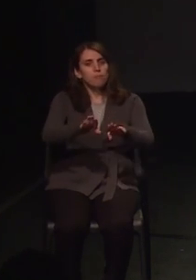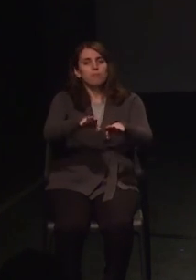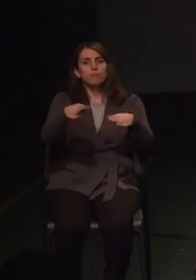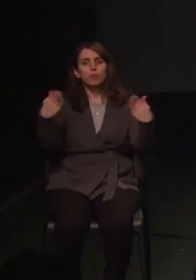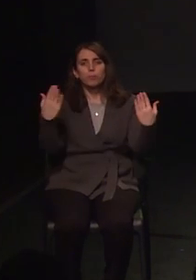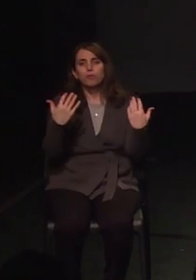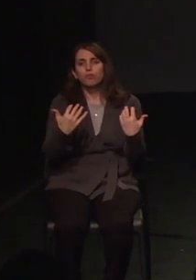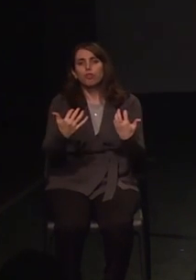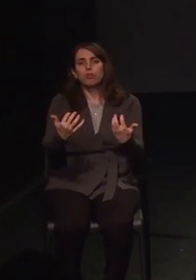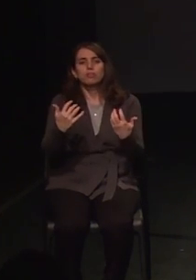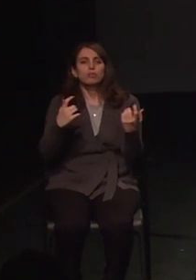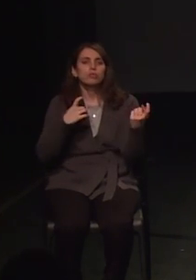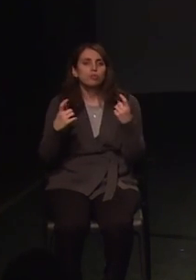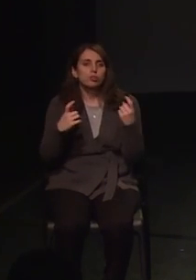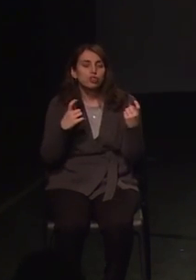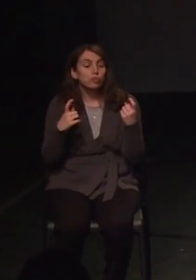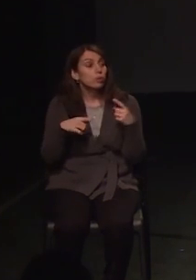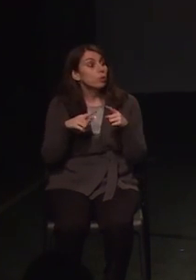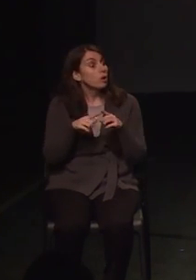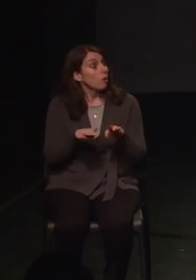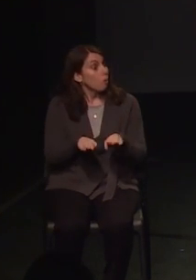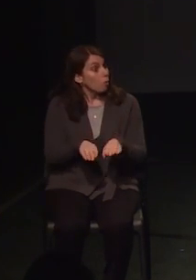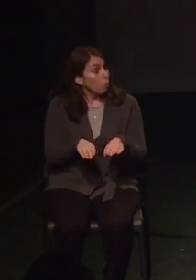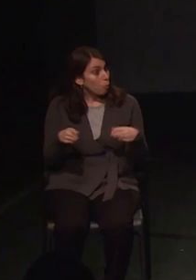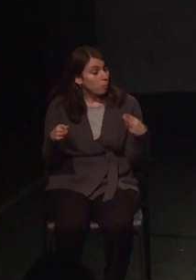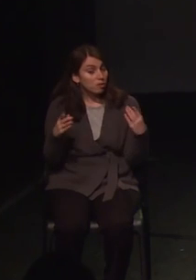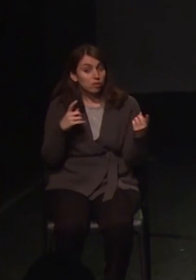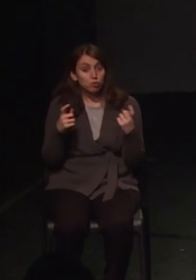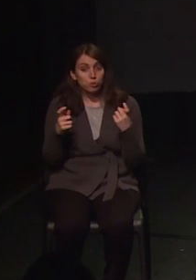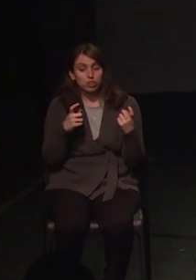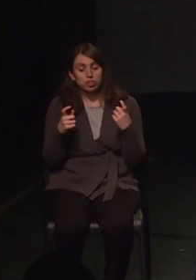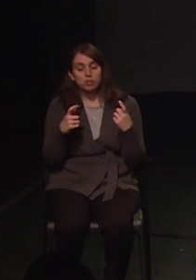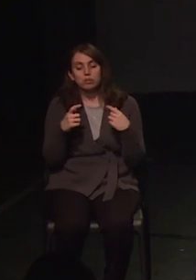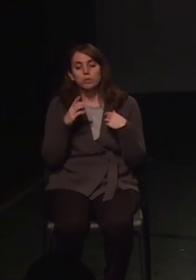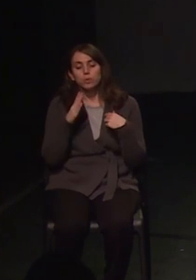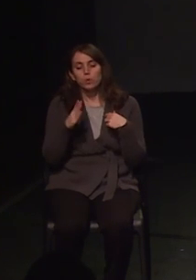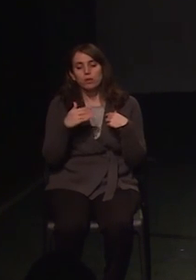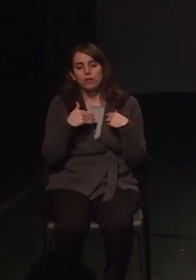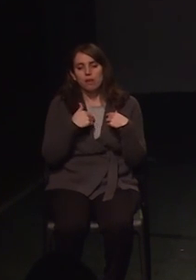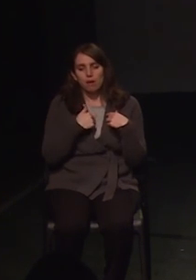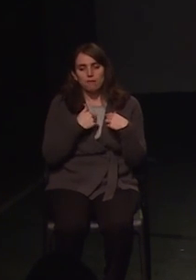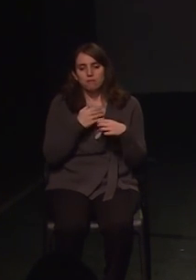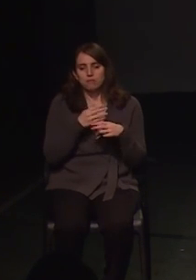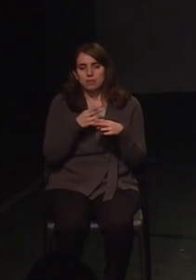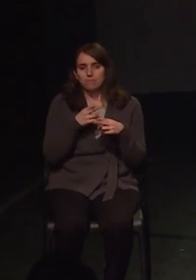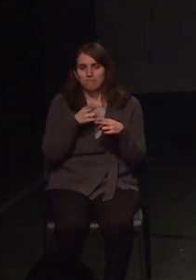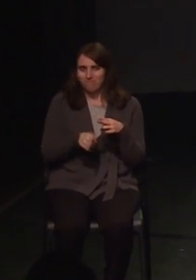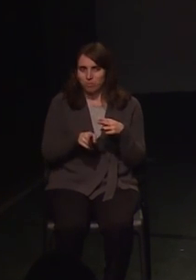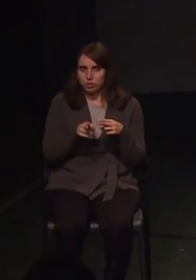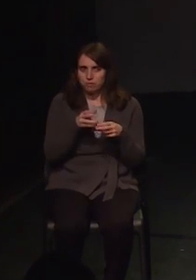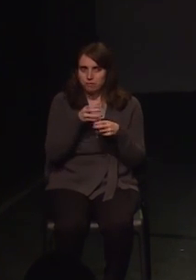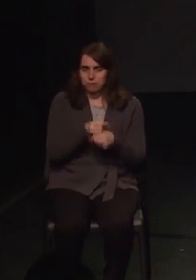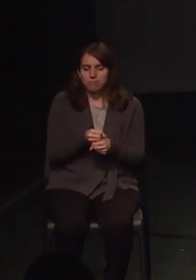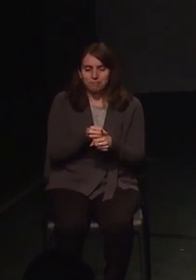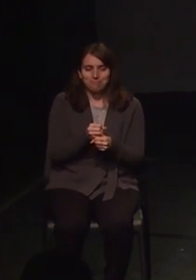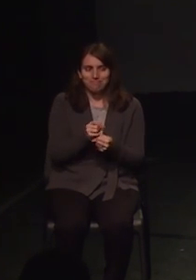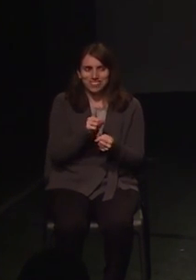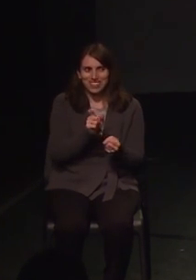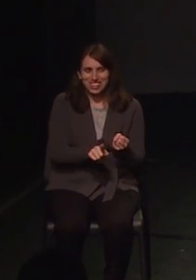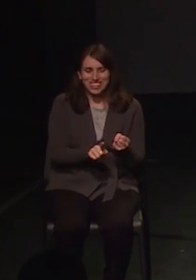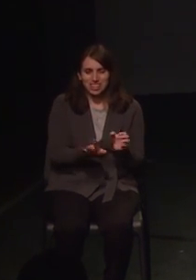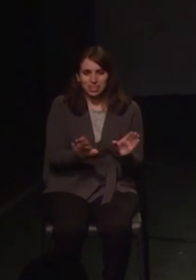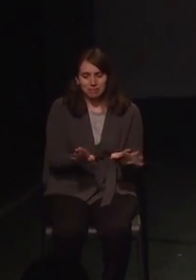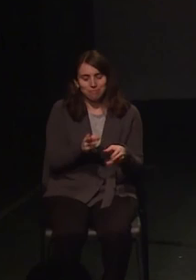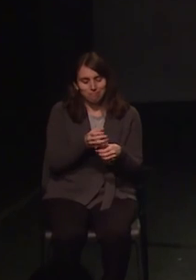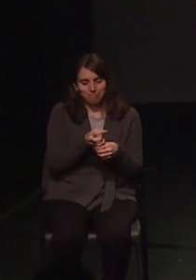ask some questions. Now, when I open it up for the audience to ask the questions, we're going to have very succinct questions, not succinct,